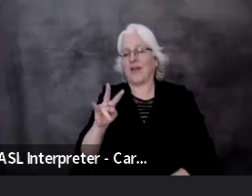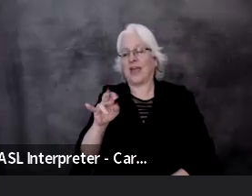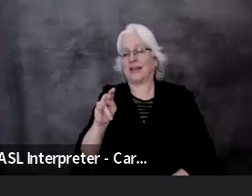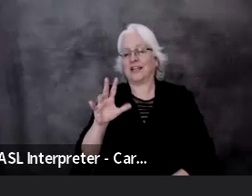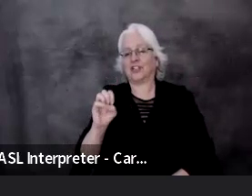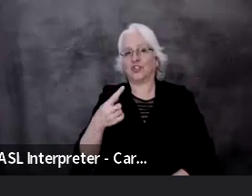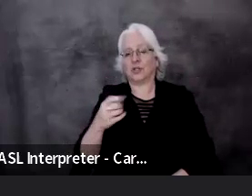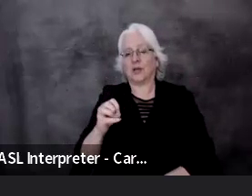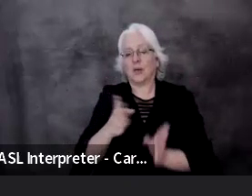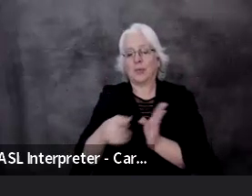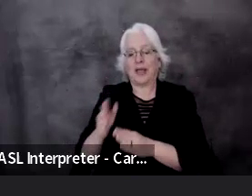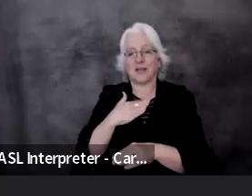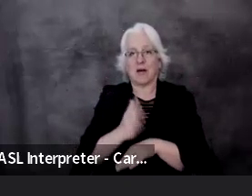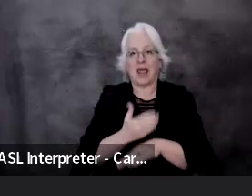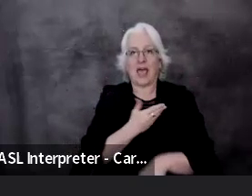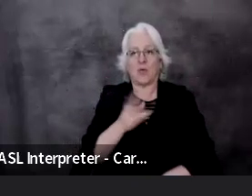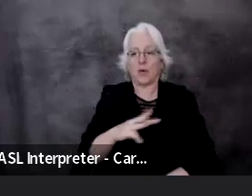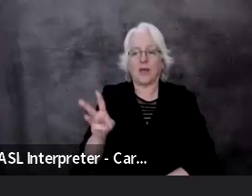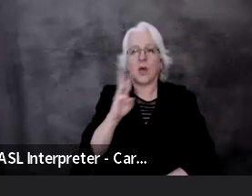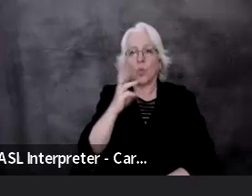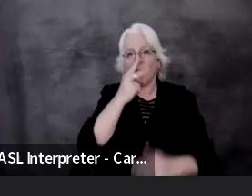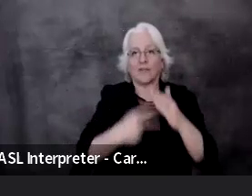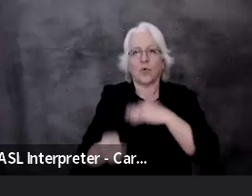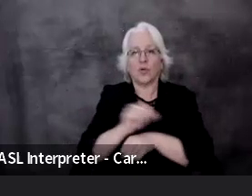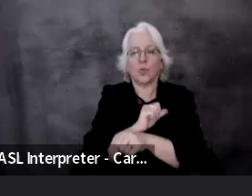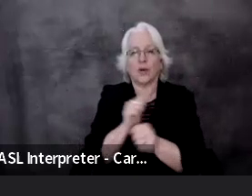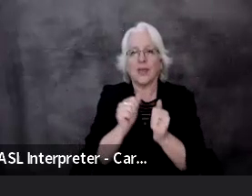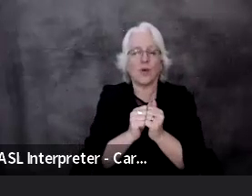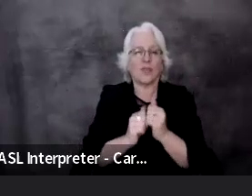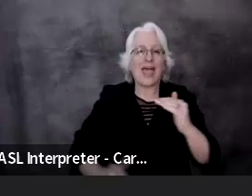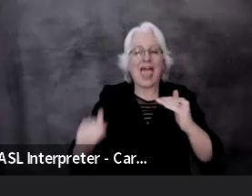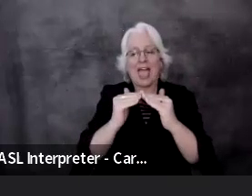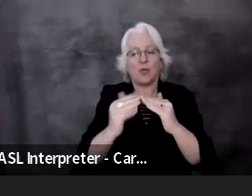with everyone to ensure inclusive, equitable use of AI. Thank you.